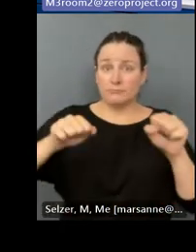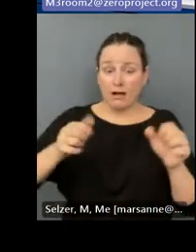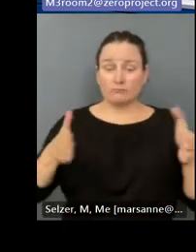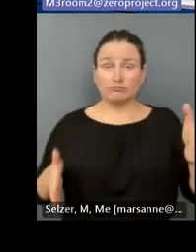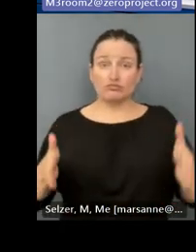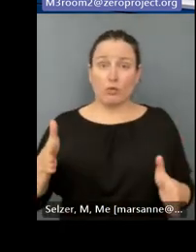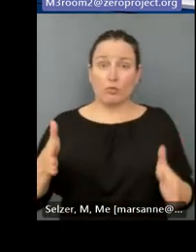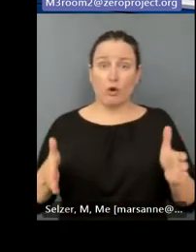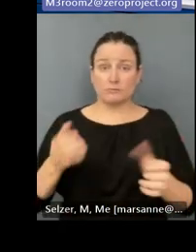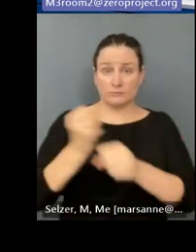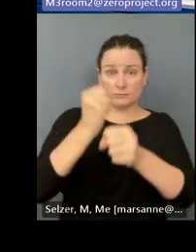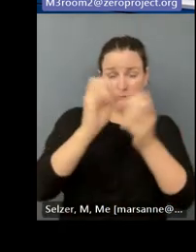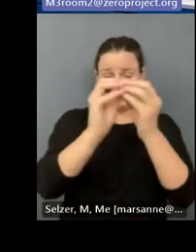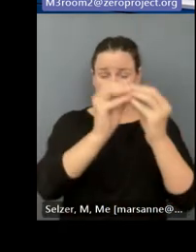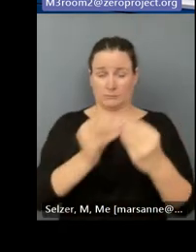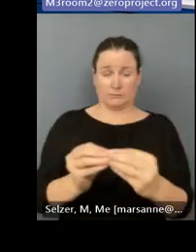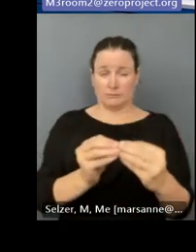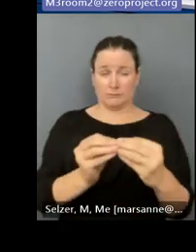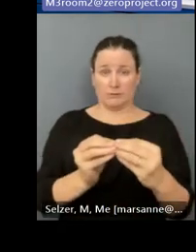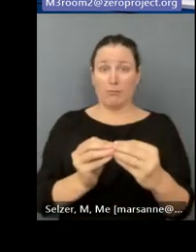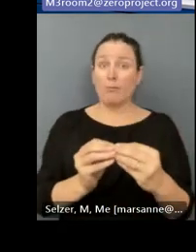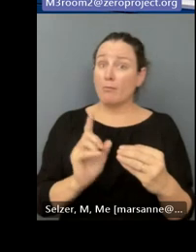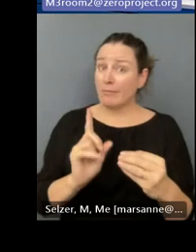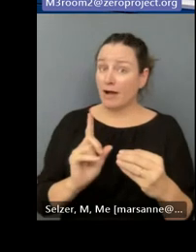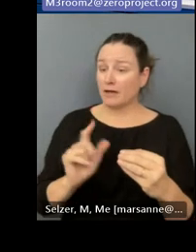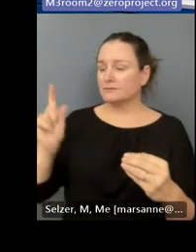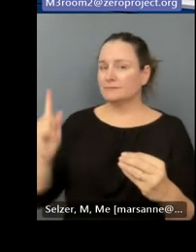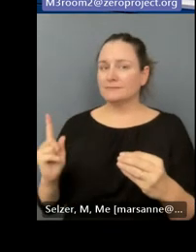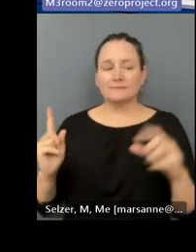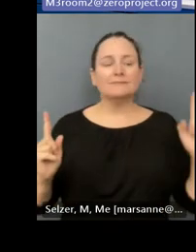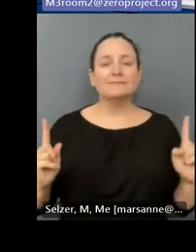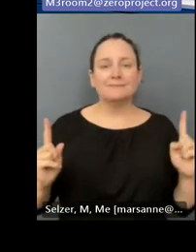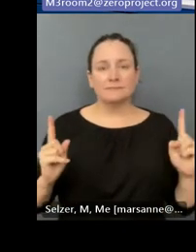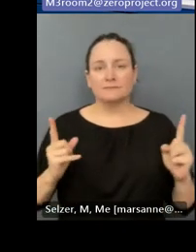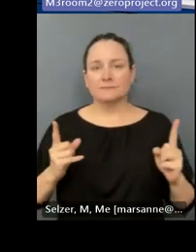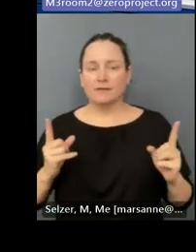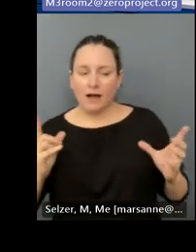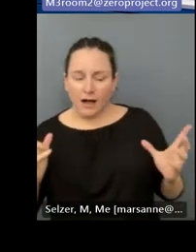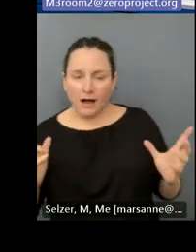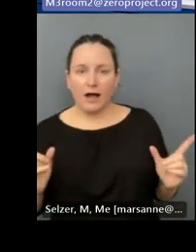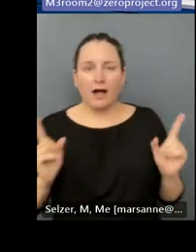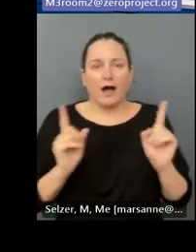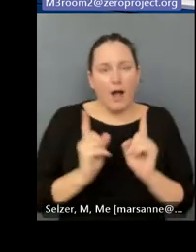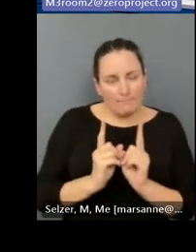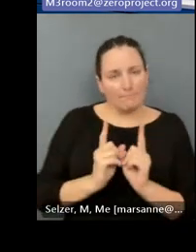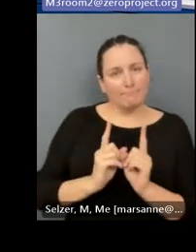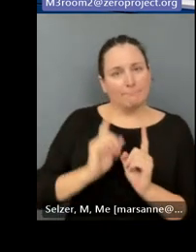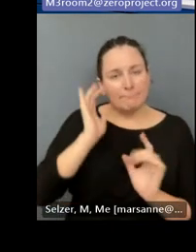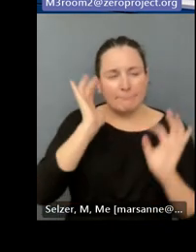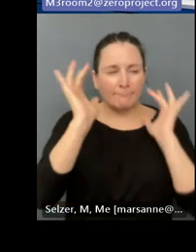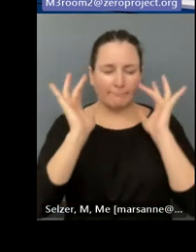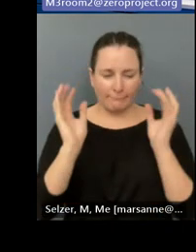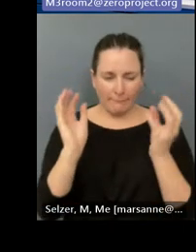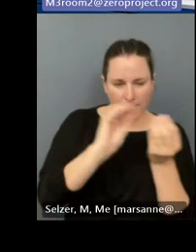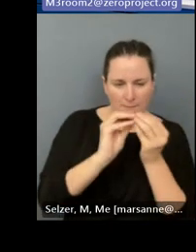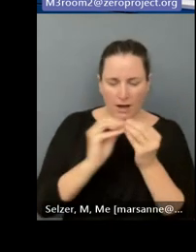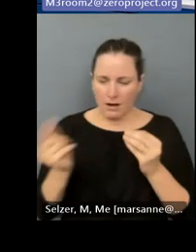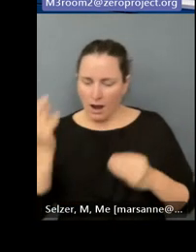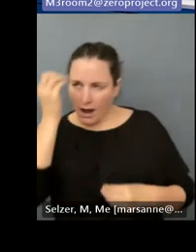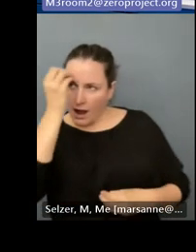how kids and the skill acquired can impact society. It is a call to action, an